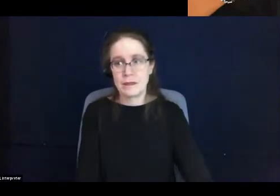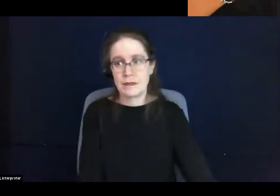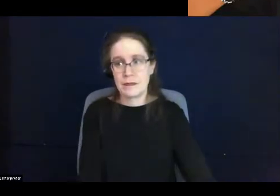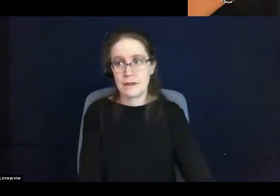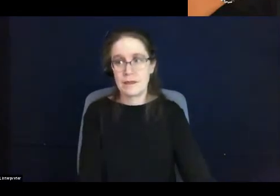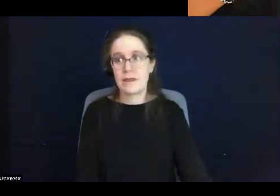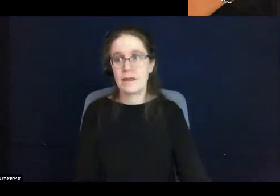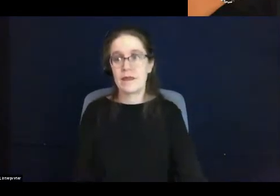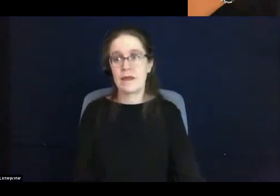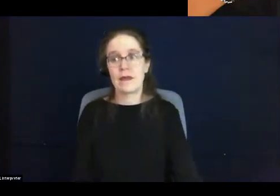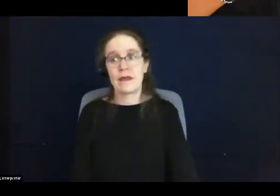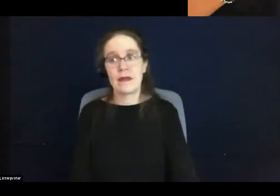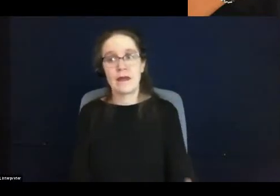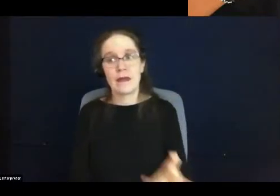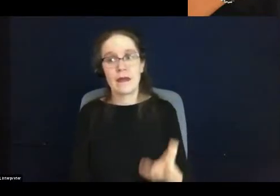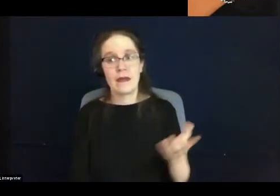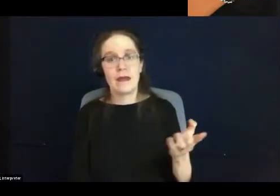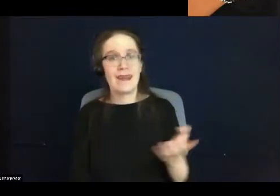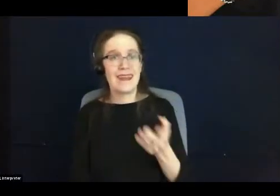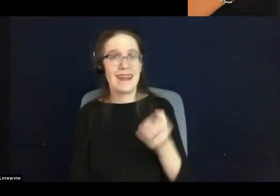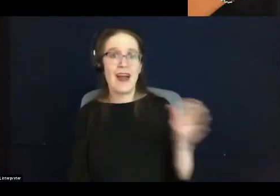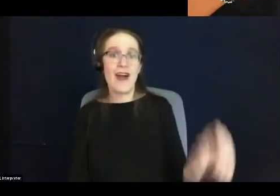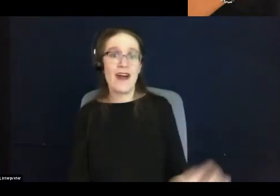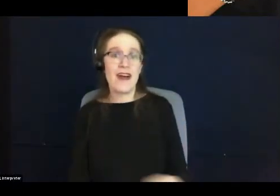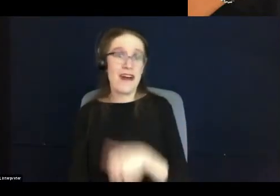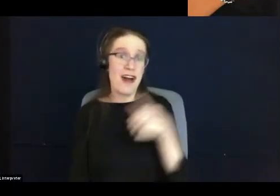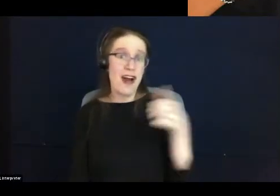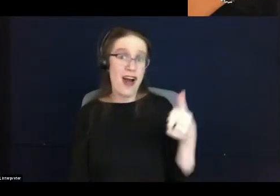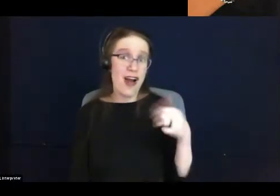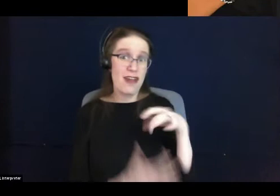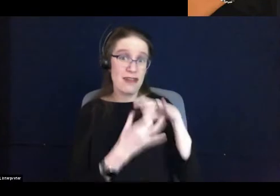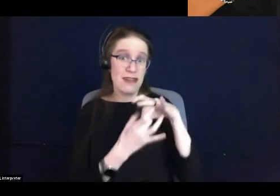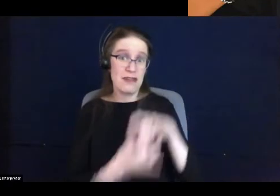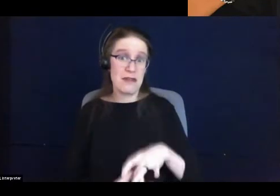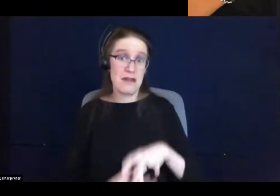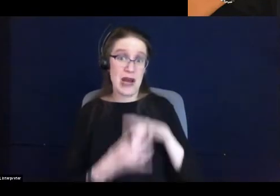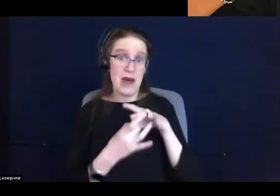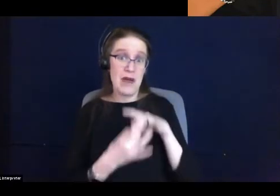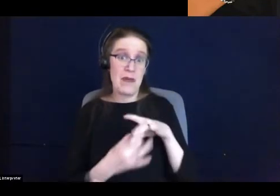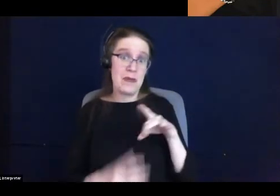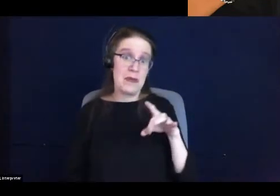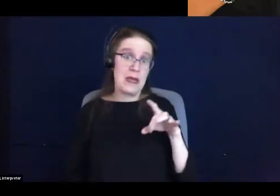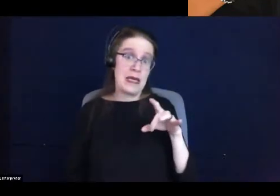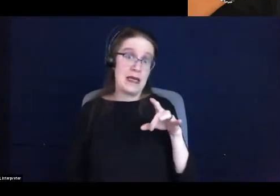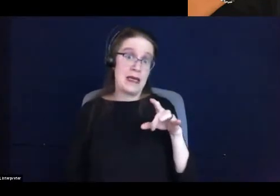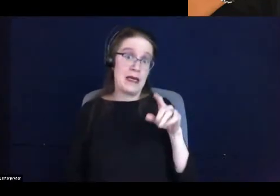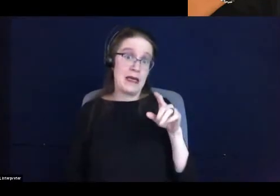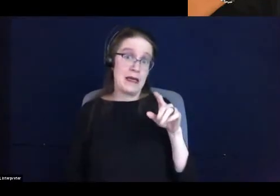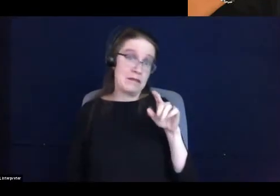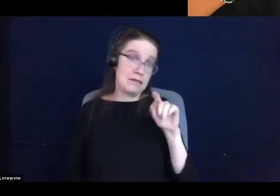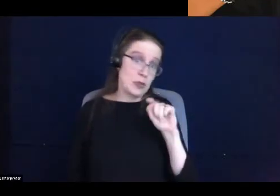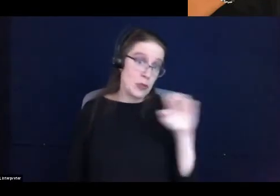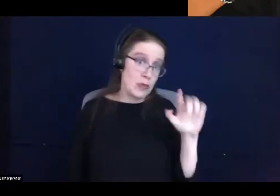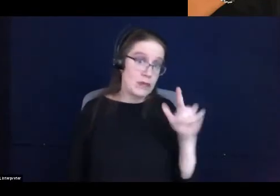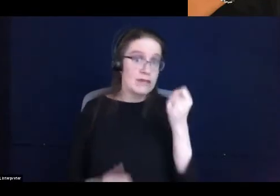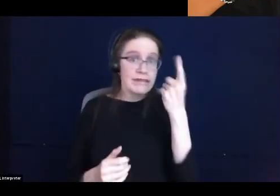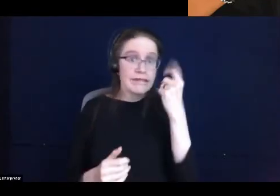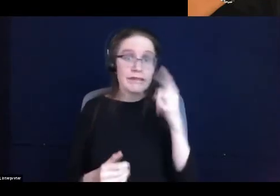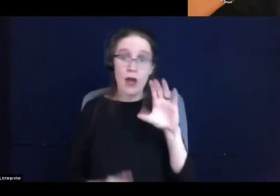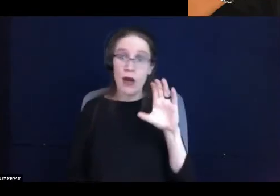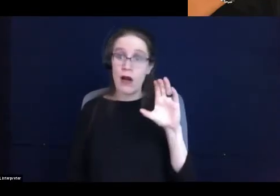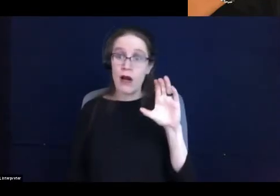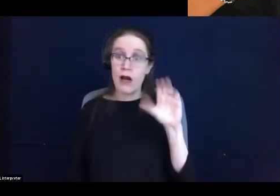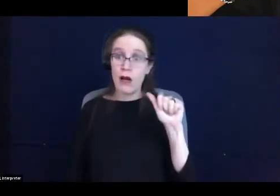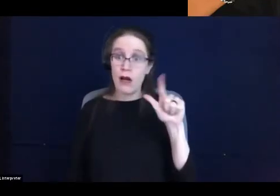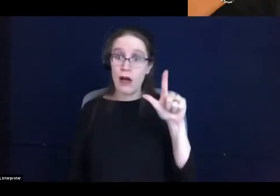And here are some other grounding tools that could be helpful for survivors. So the Calm app in particular has a lot